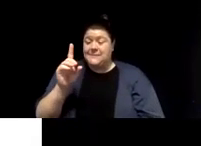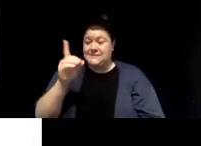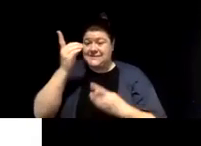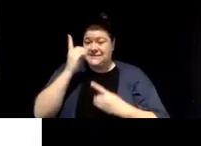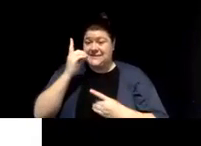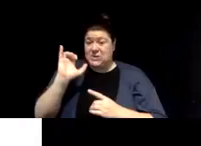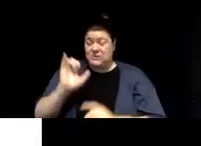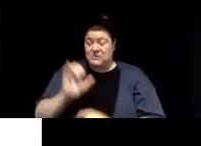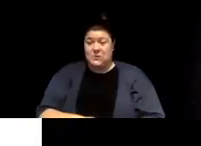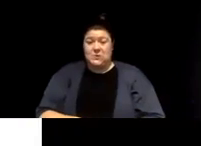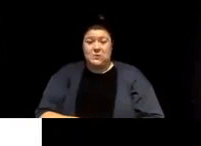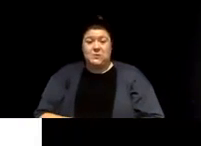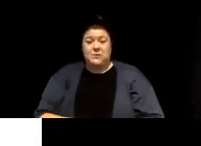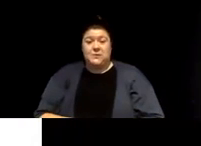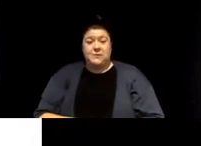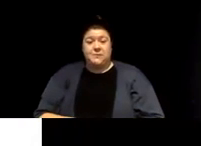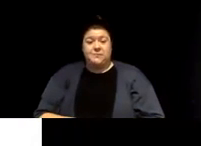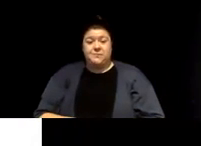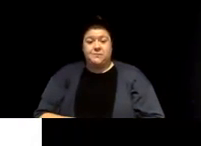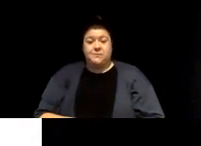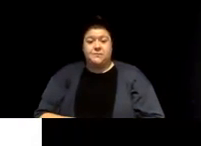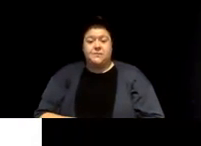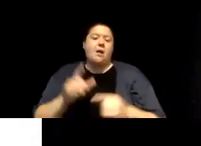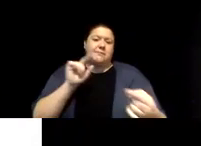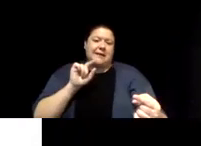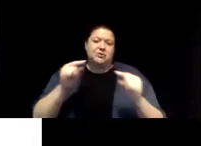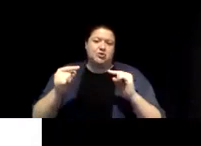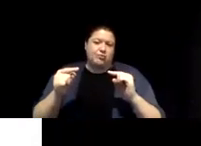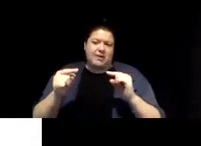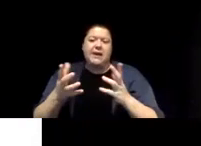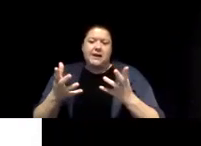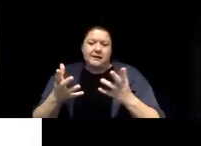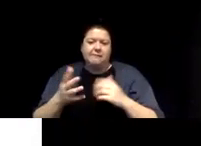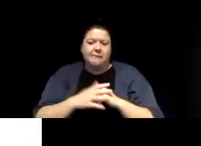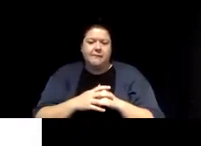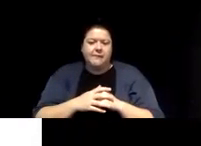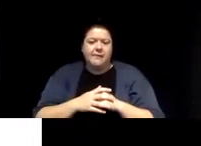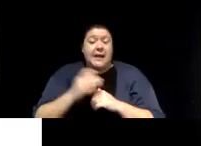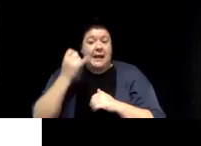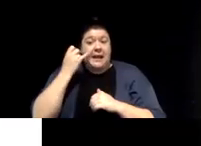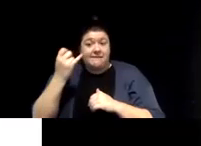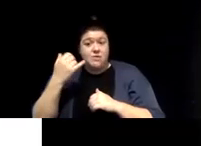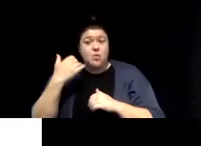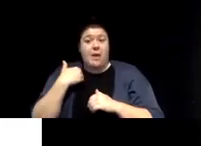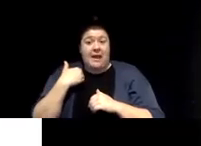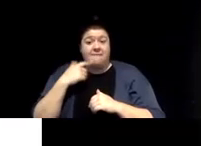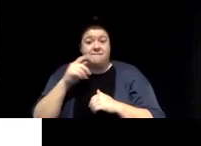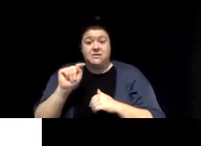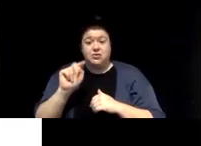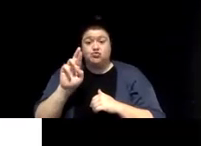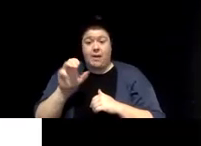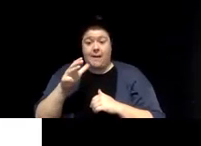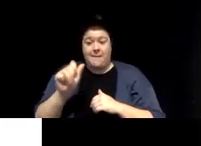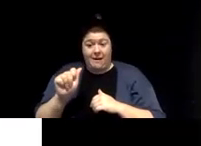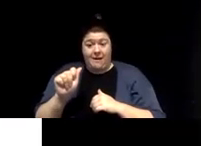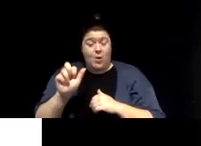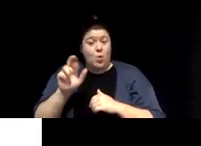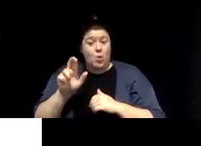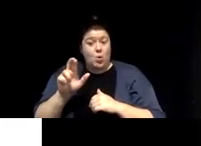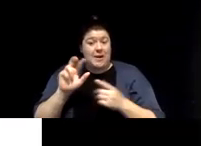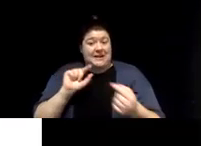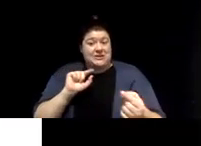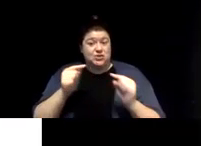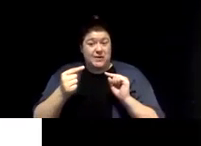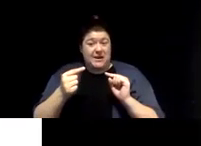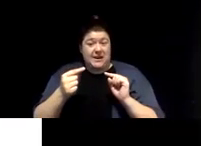would be to remove the tooth. Now, I don't know if you're aware, but if you have a trauma or an injury where you lose